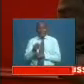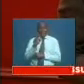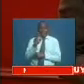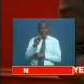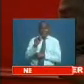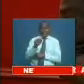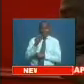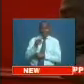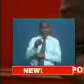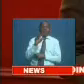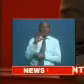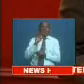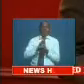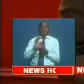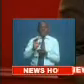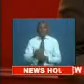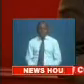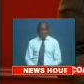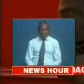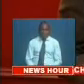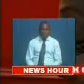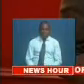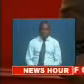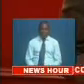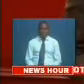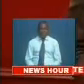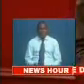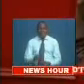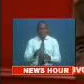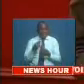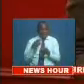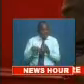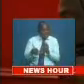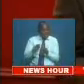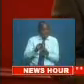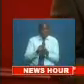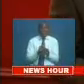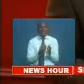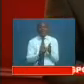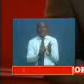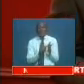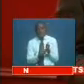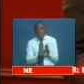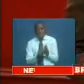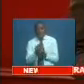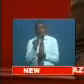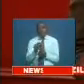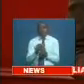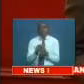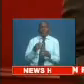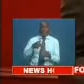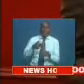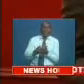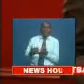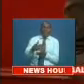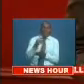30.5 billion Ghana cedis. The downward revision is mainly on account of the lower oil